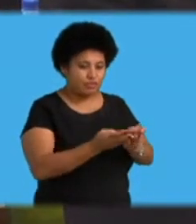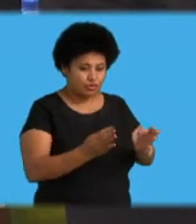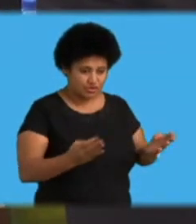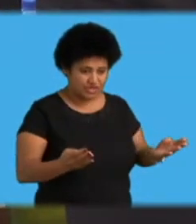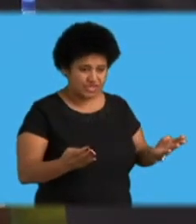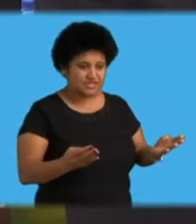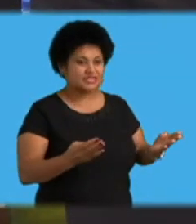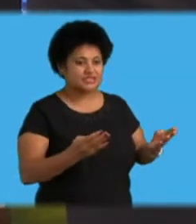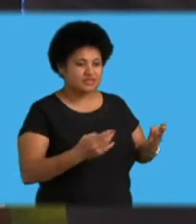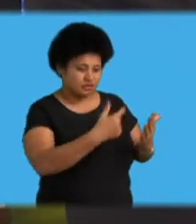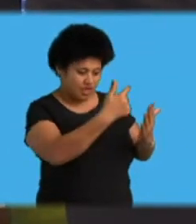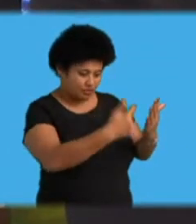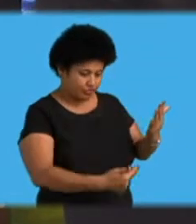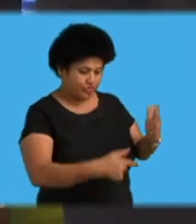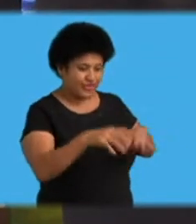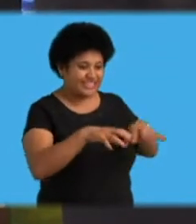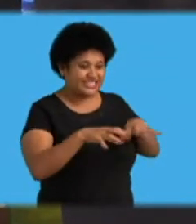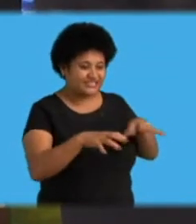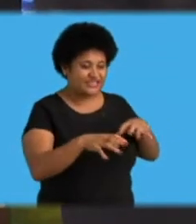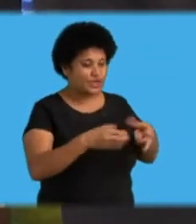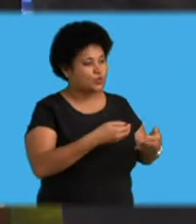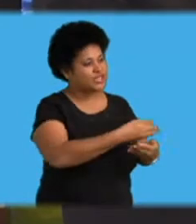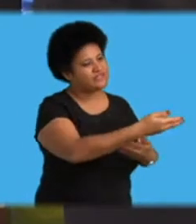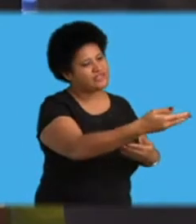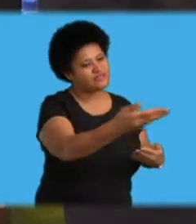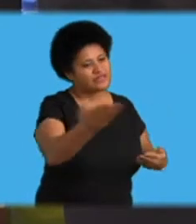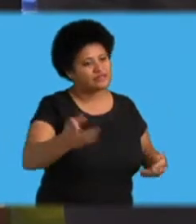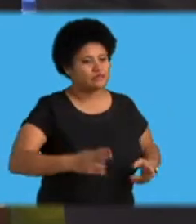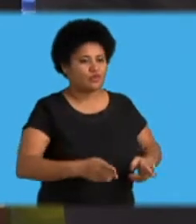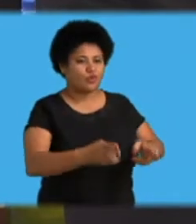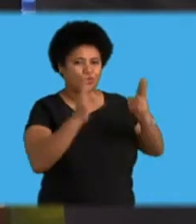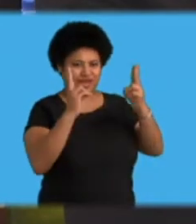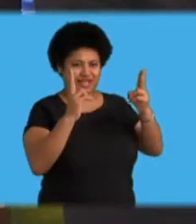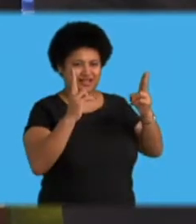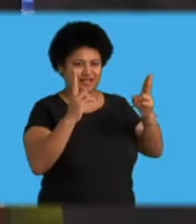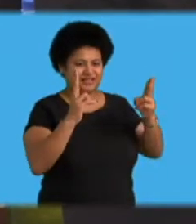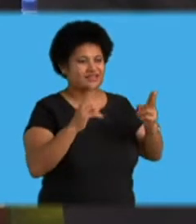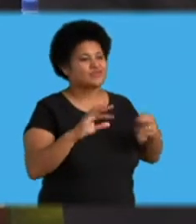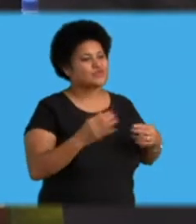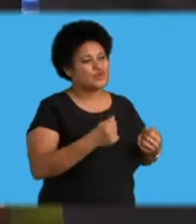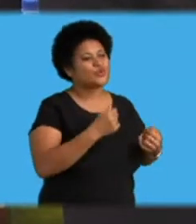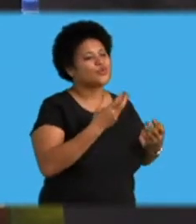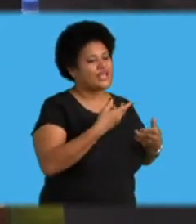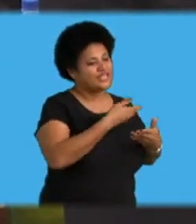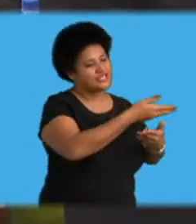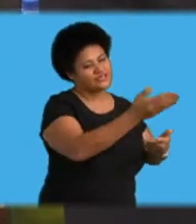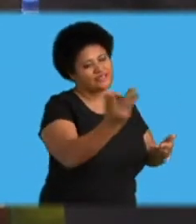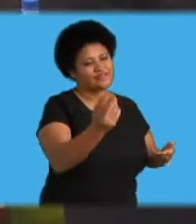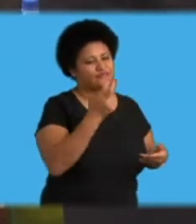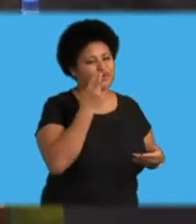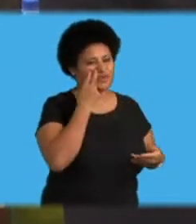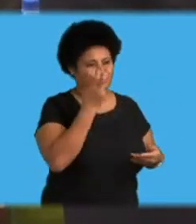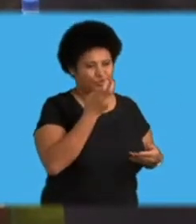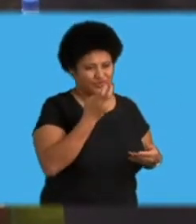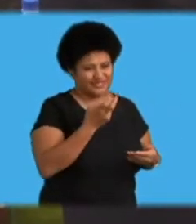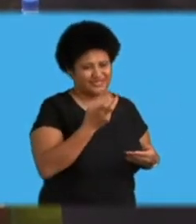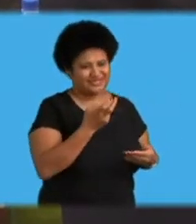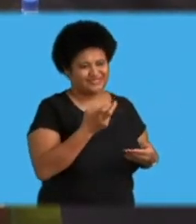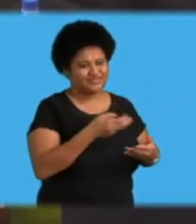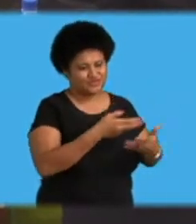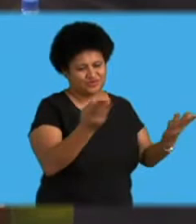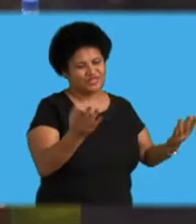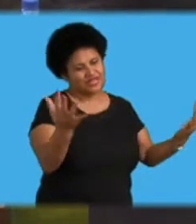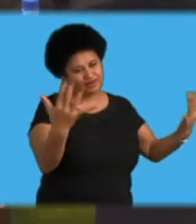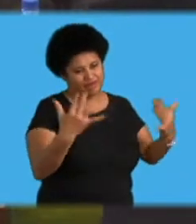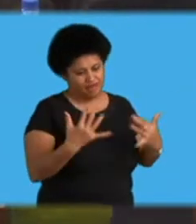activity on the open day to the nearby hotels, so that they can inform their guests about the activities that will happen on the last Saturday of the month, Madam